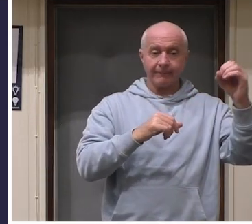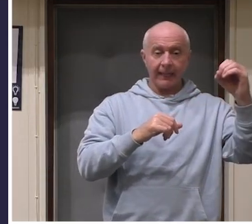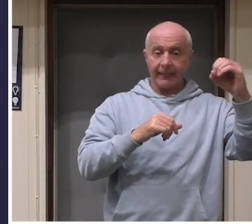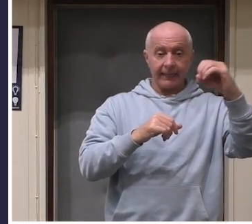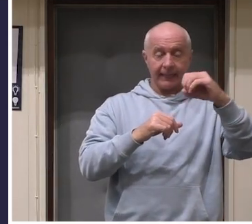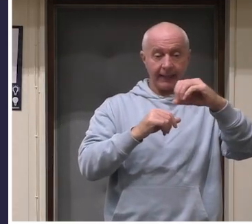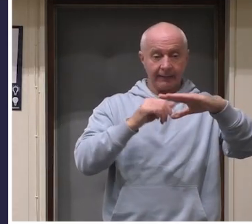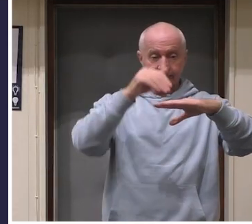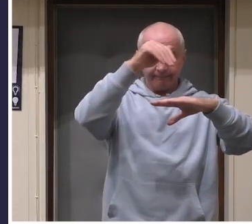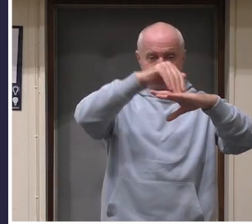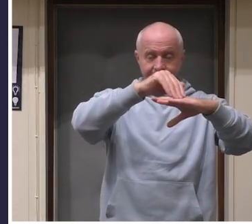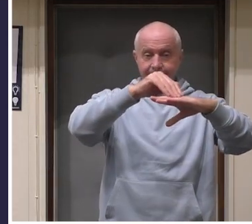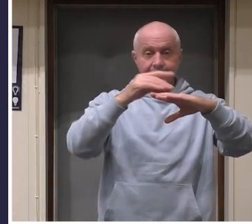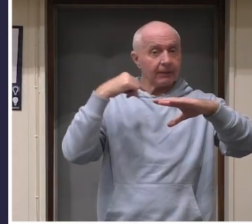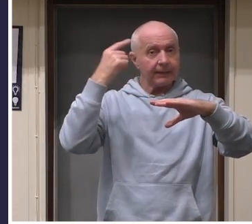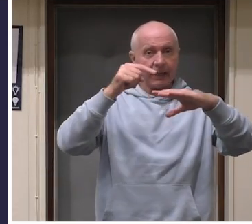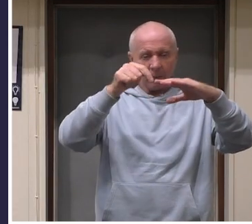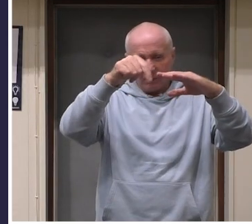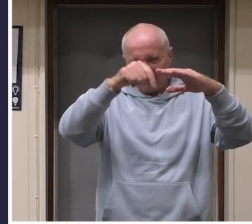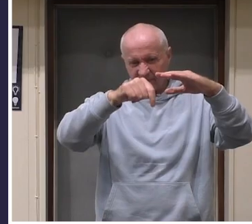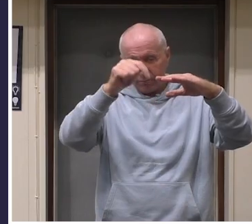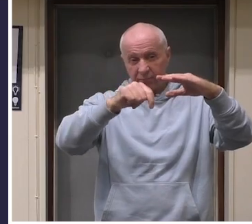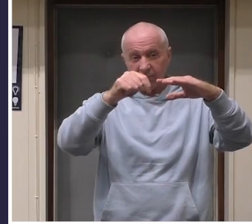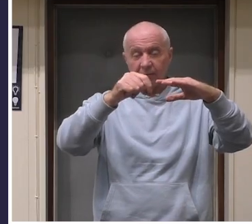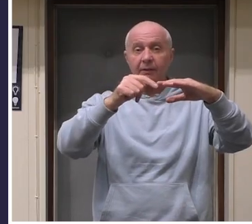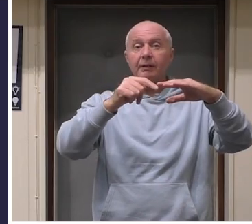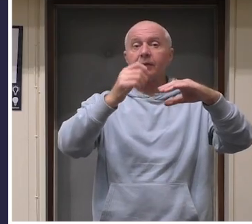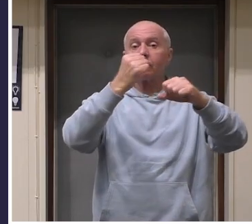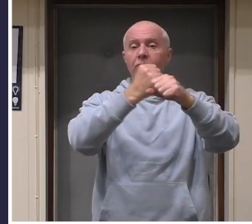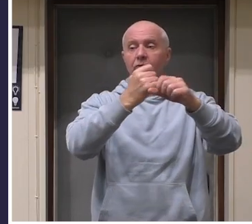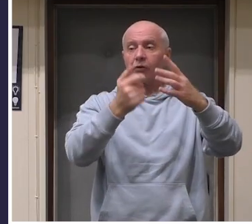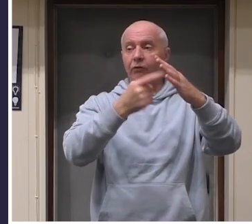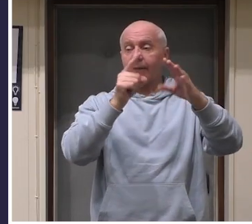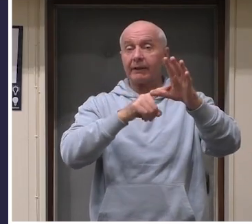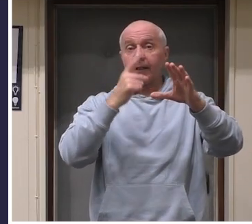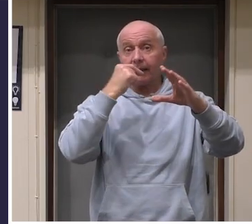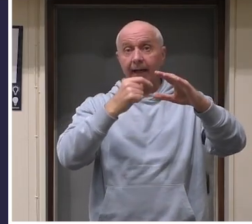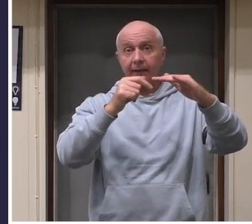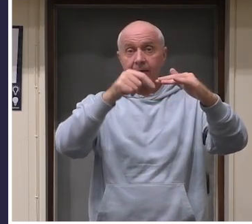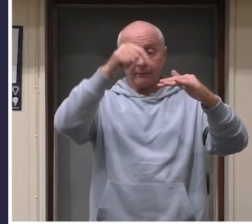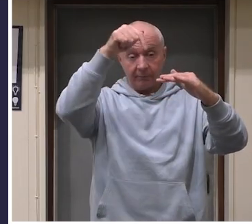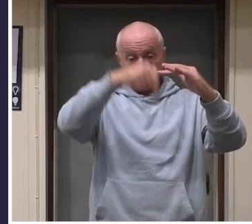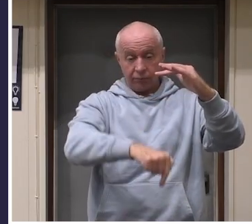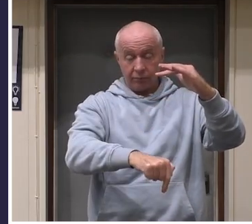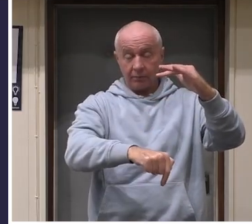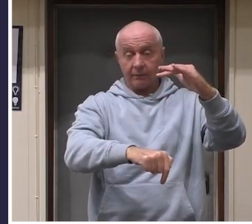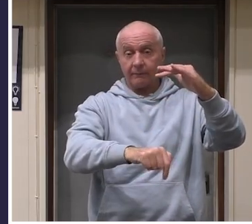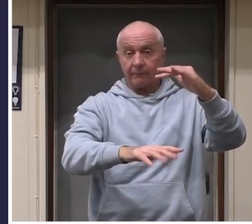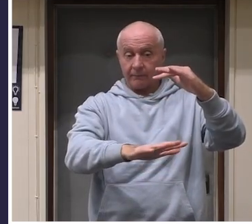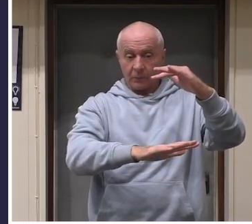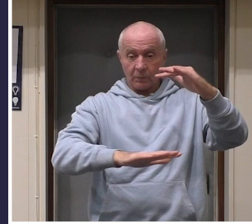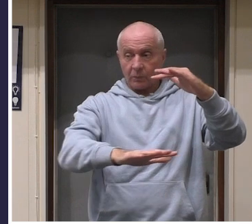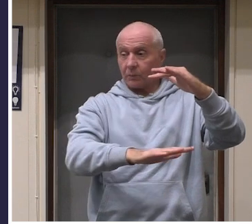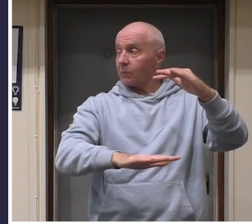ground. Sound waves cannot go very deep in the ground, but gravity can. Gravity is the interaction that can connect two masses